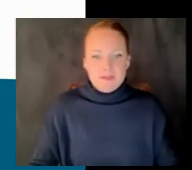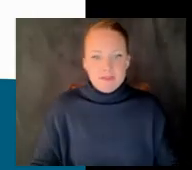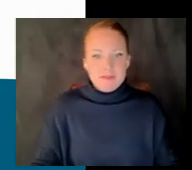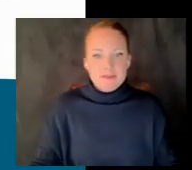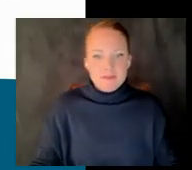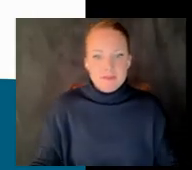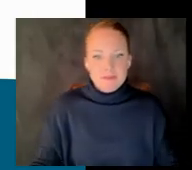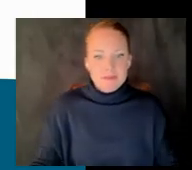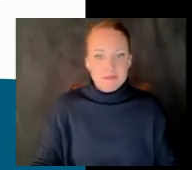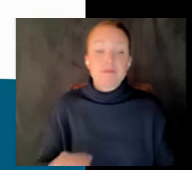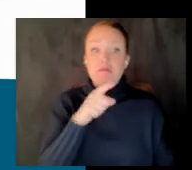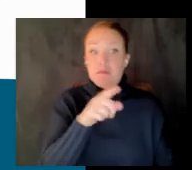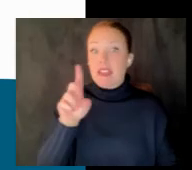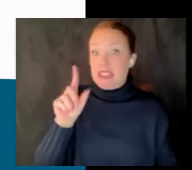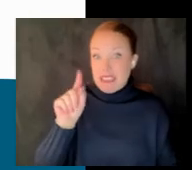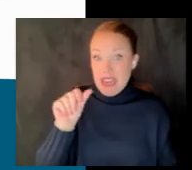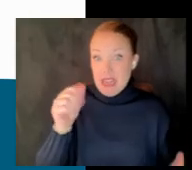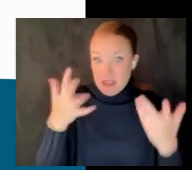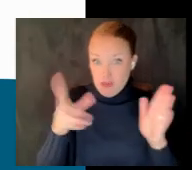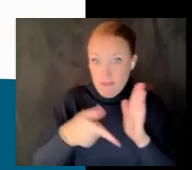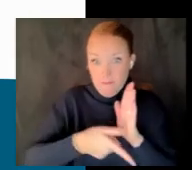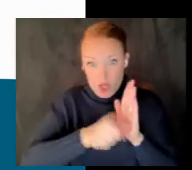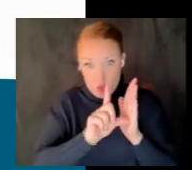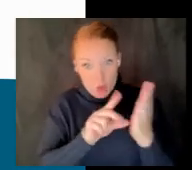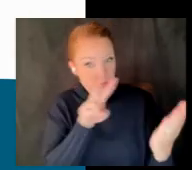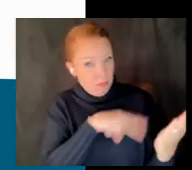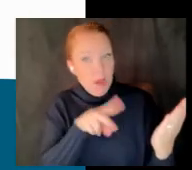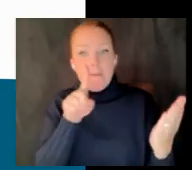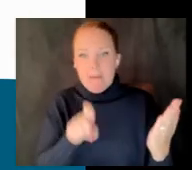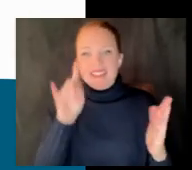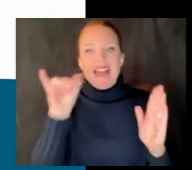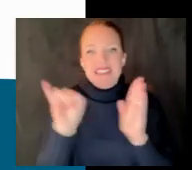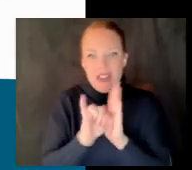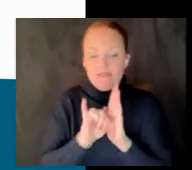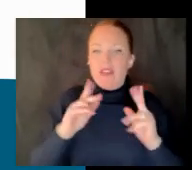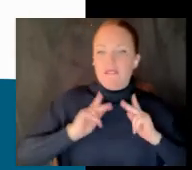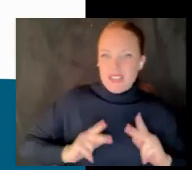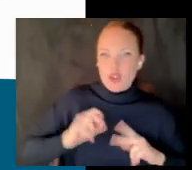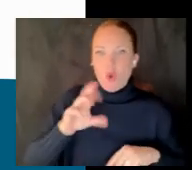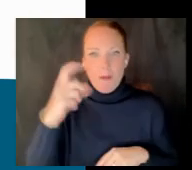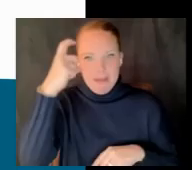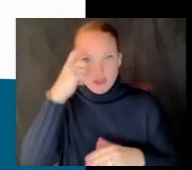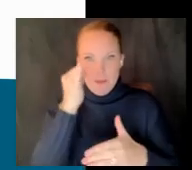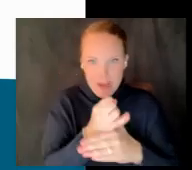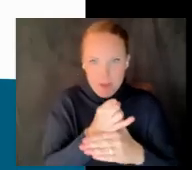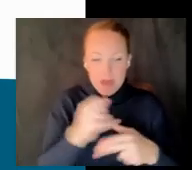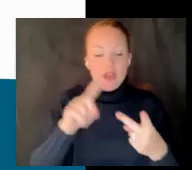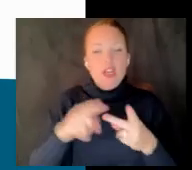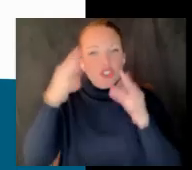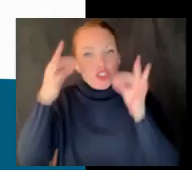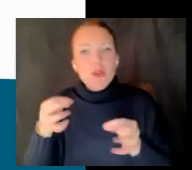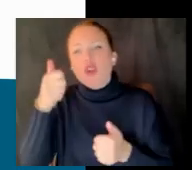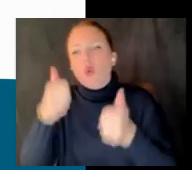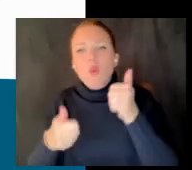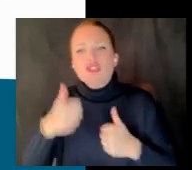Once all of the data is reviewed, the committee must identify the physical or mental impairment, determine the major life activity or